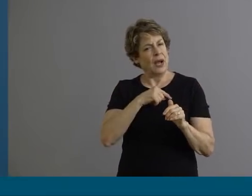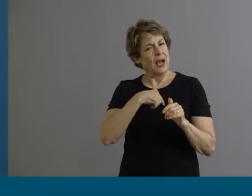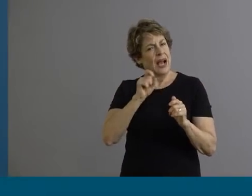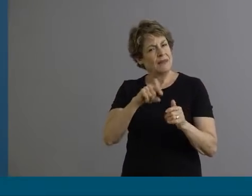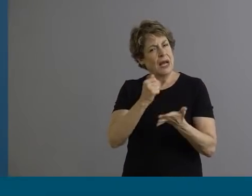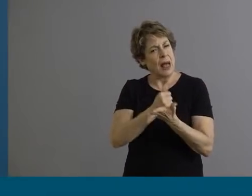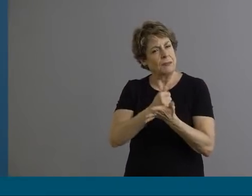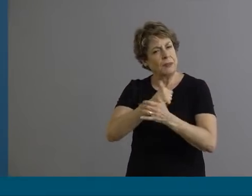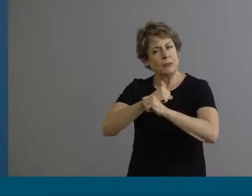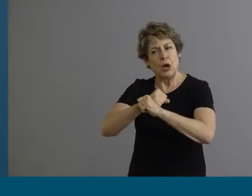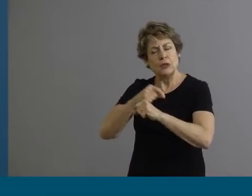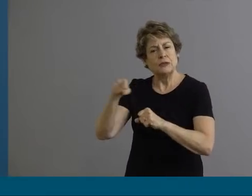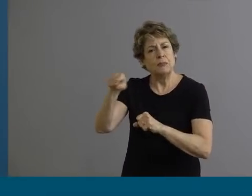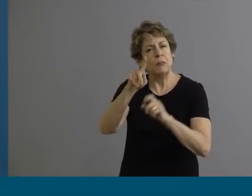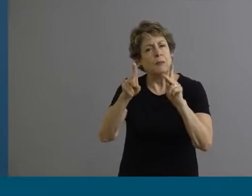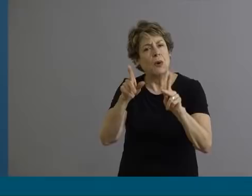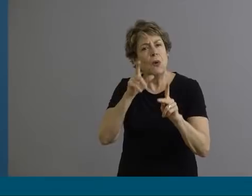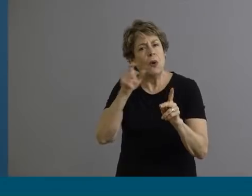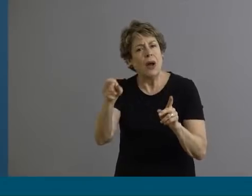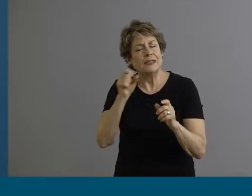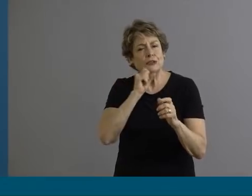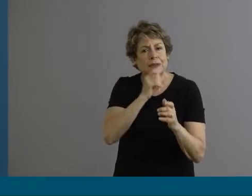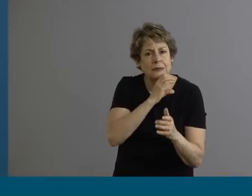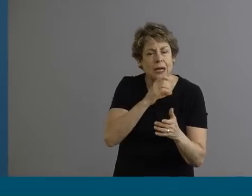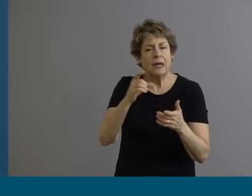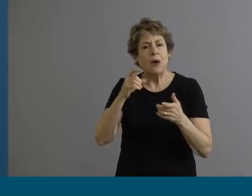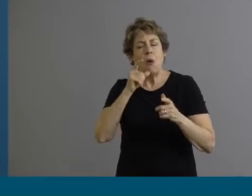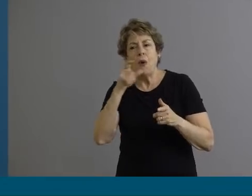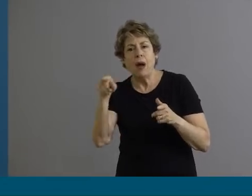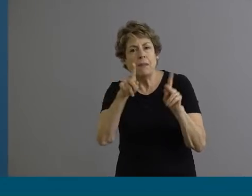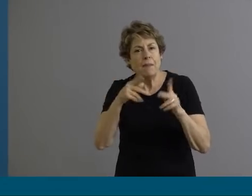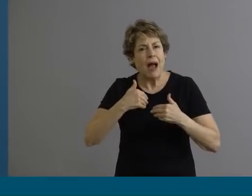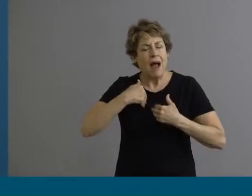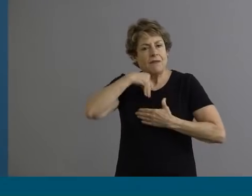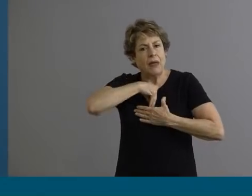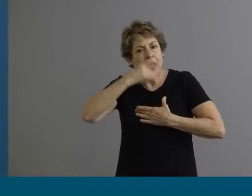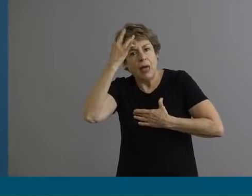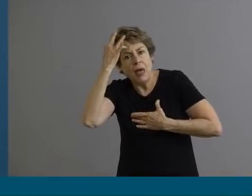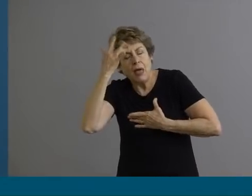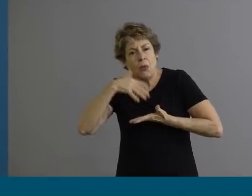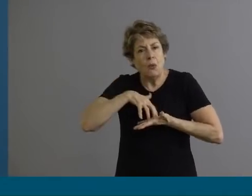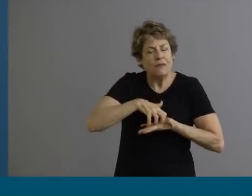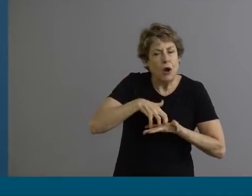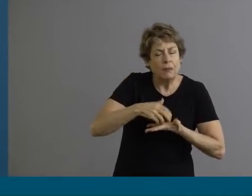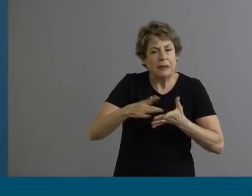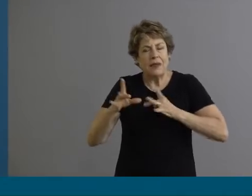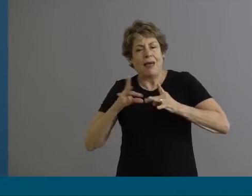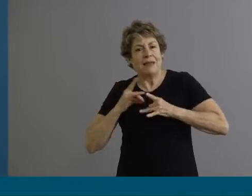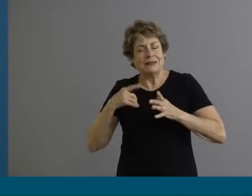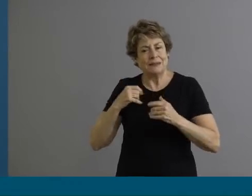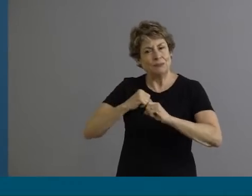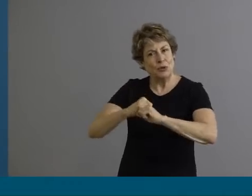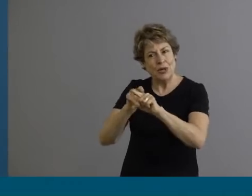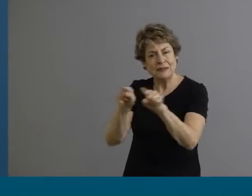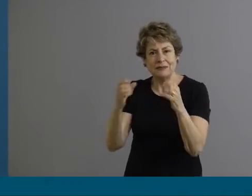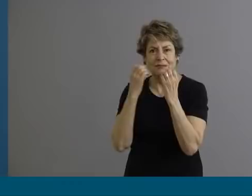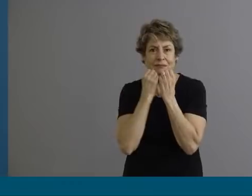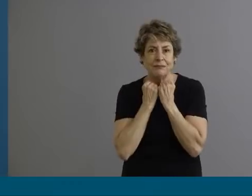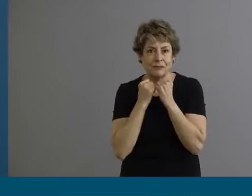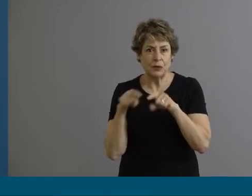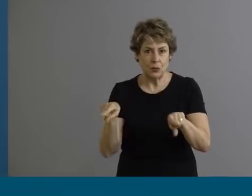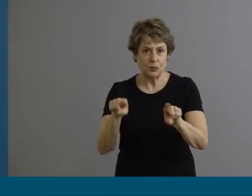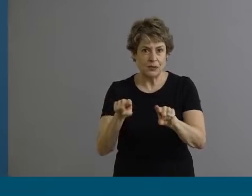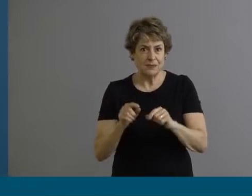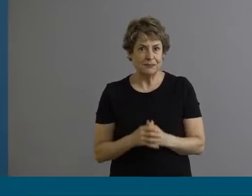and the best way to do it is not get it and not spread it. Let's take a look at some